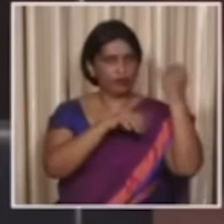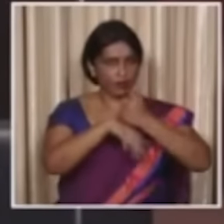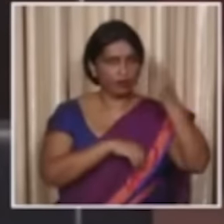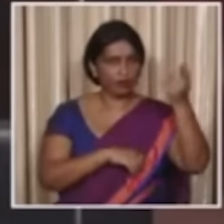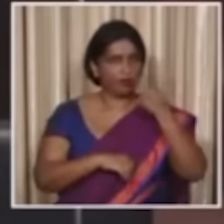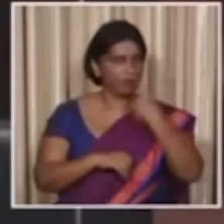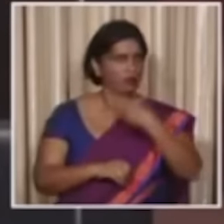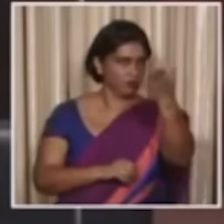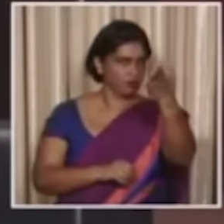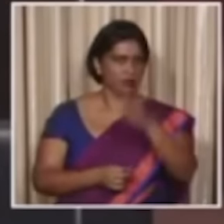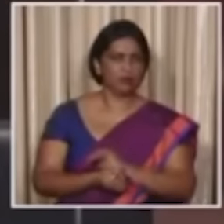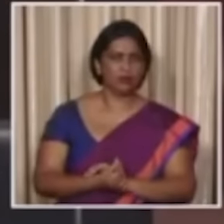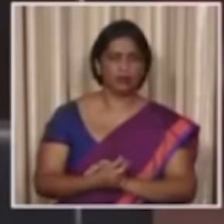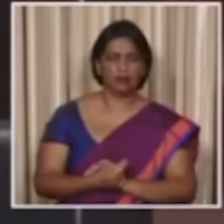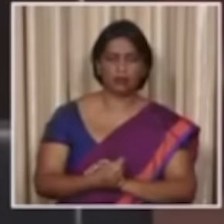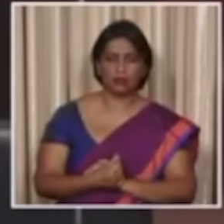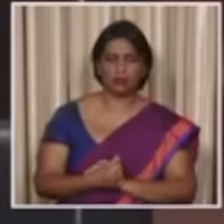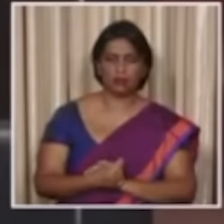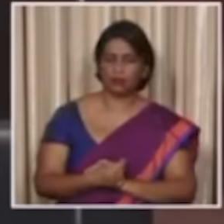He told me.